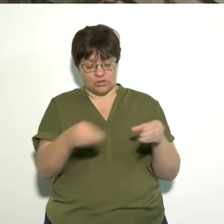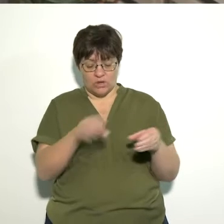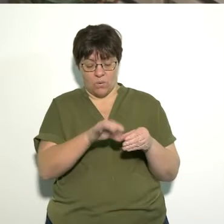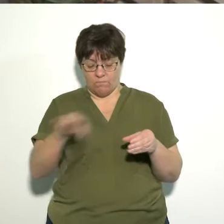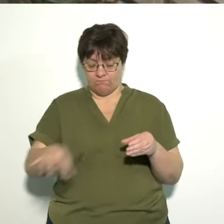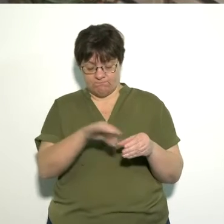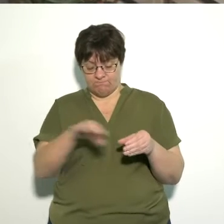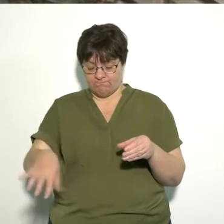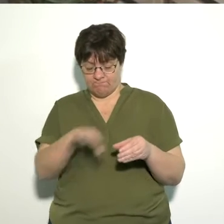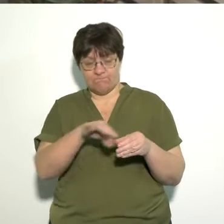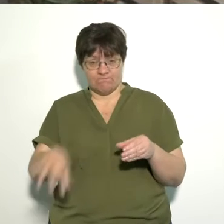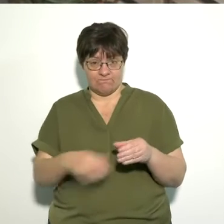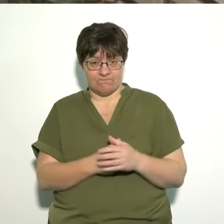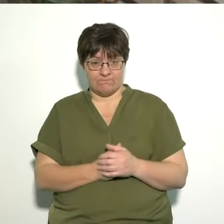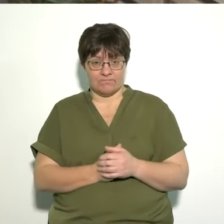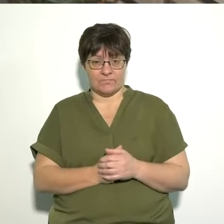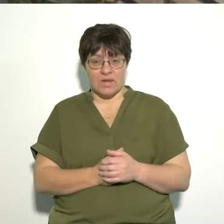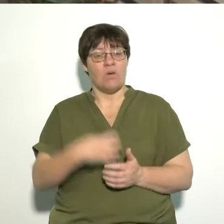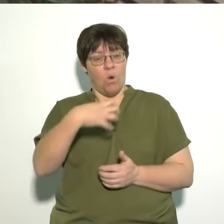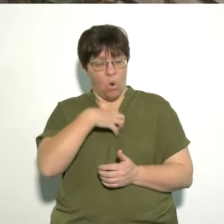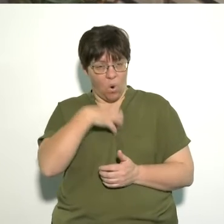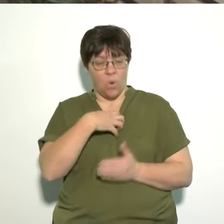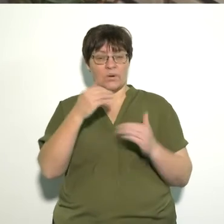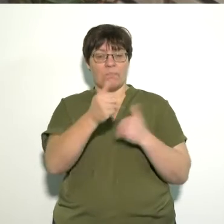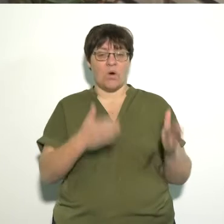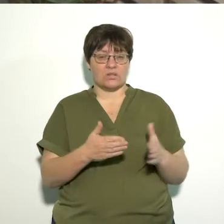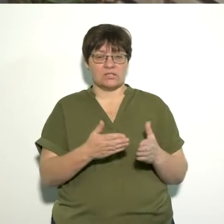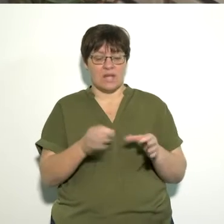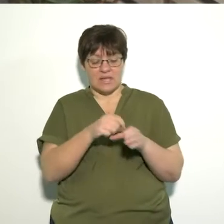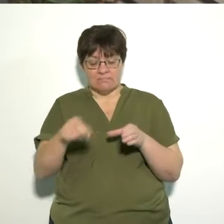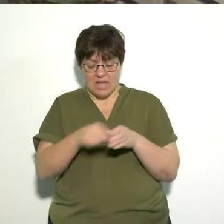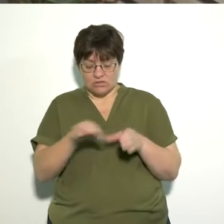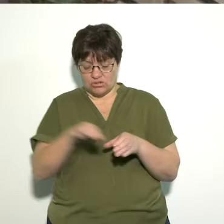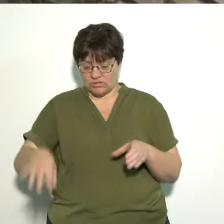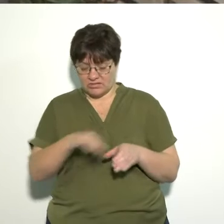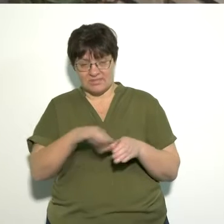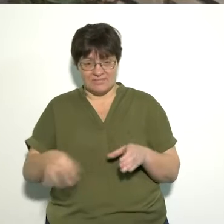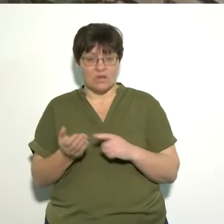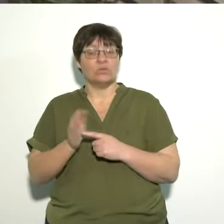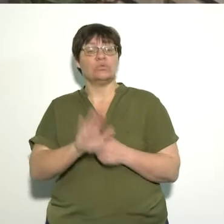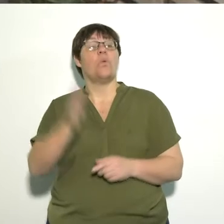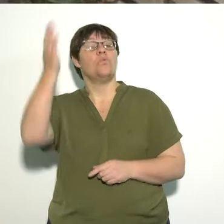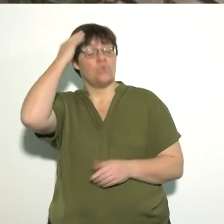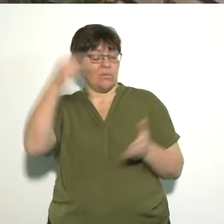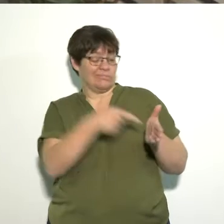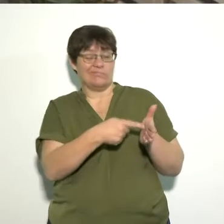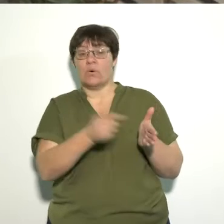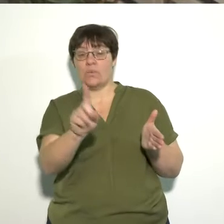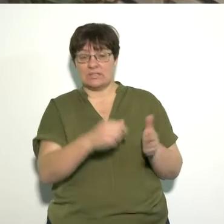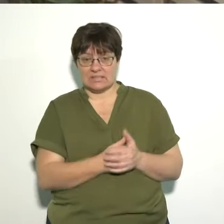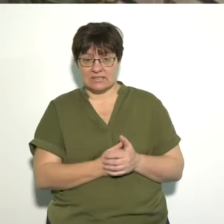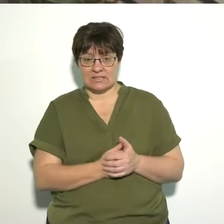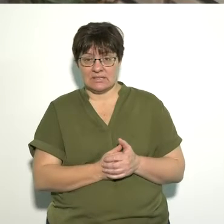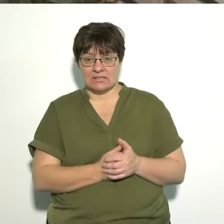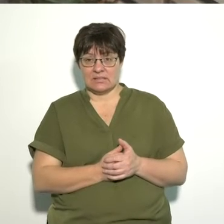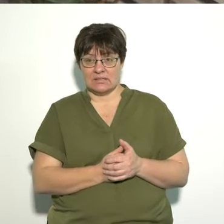need inside. So you can have each child having their own box and taking out 5 matches inside to show you that they know what that is. They can